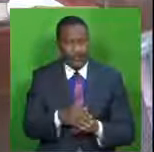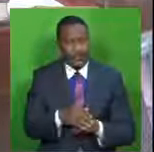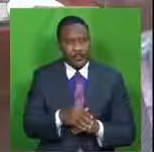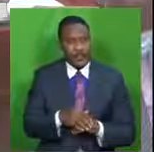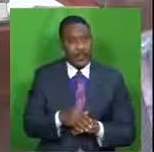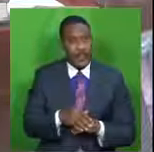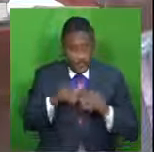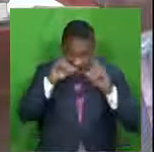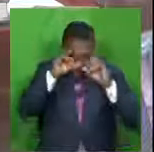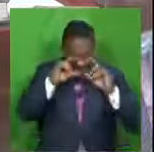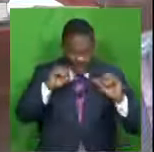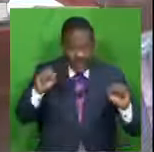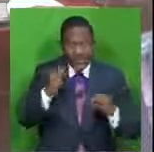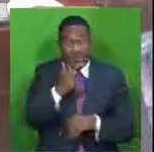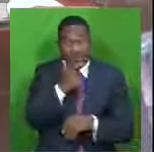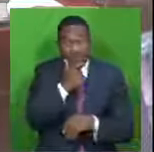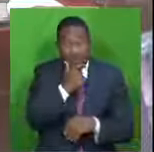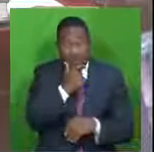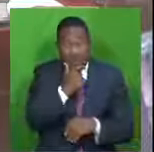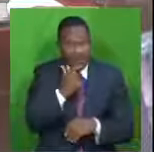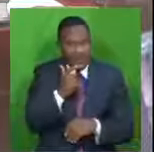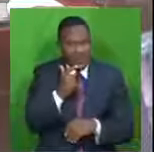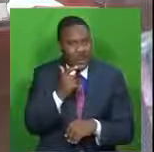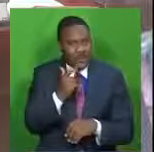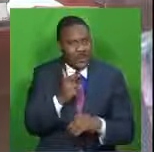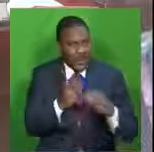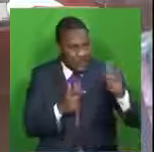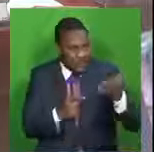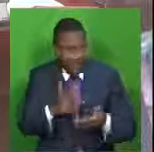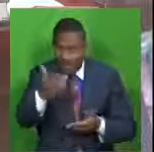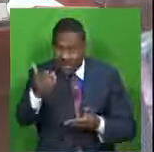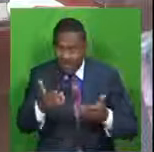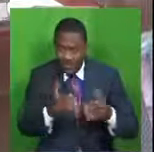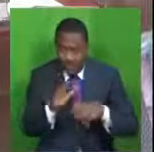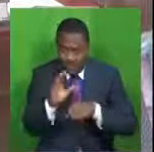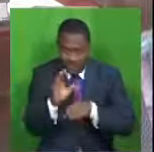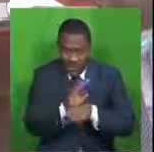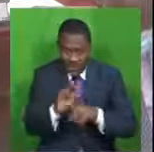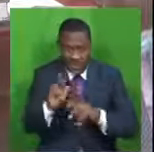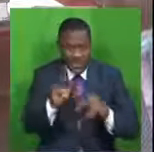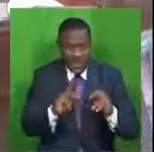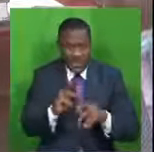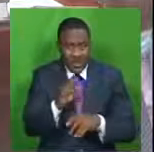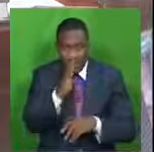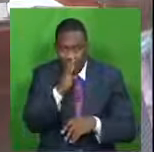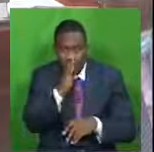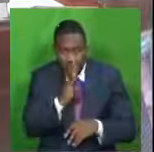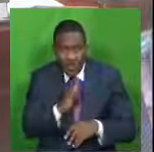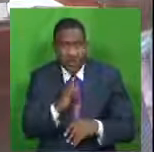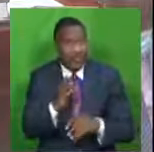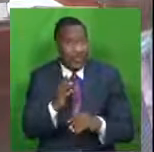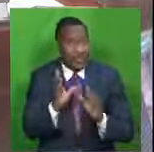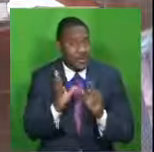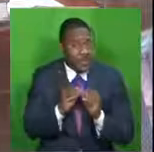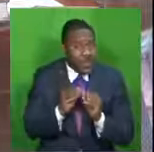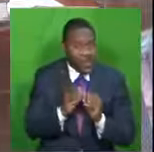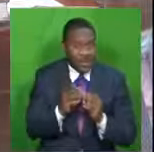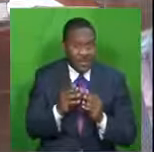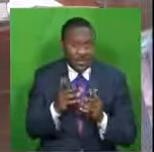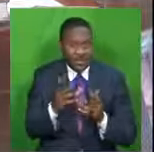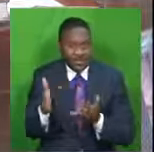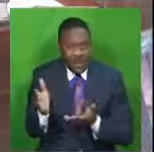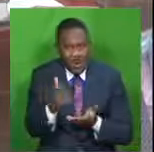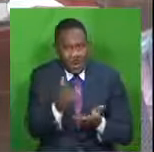Nana Addo Dankwa invited Corporate Ghana to a breakfast meeting in order to raise